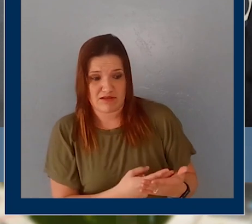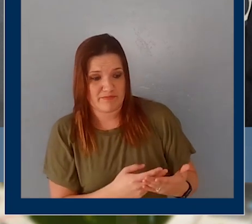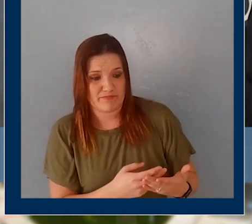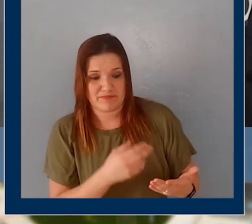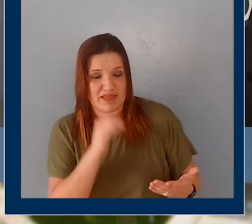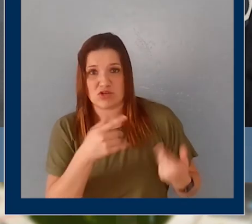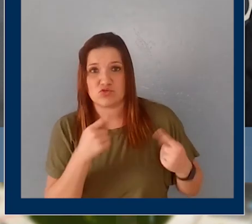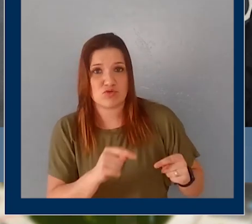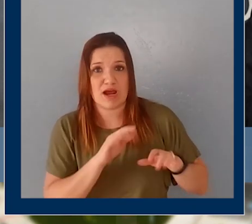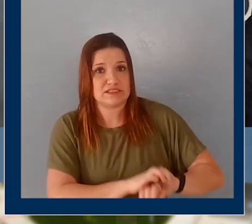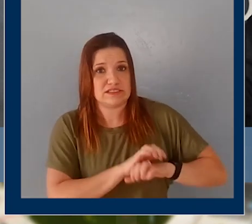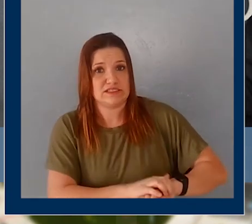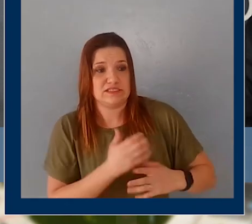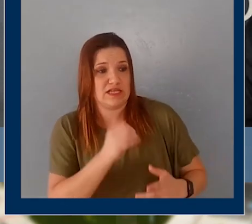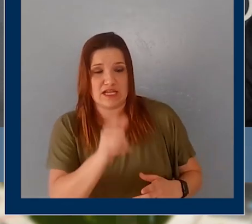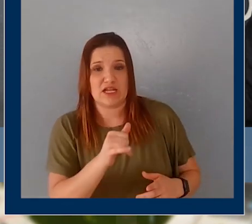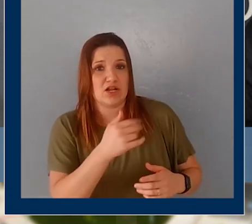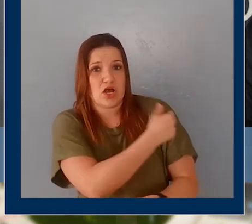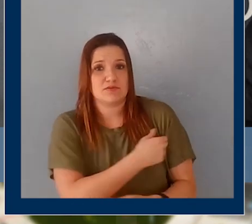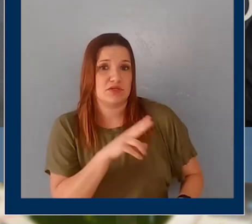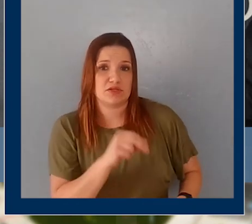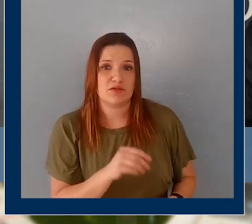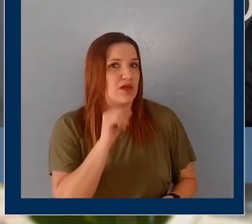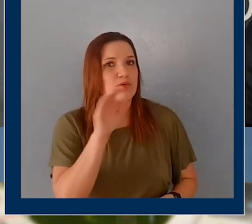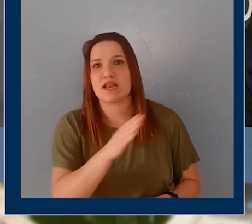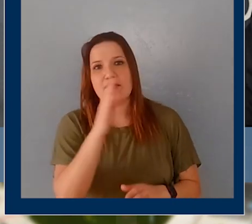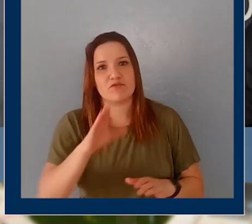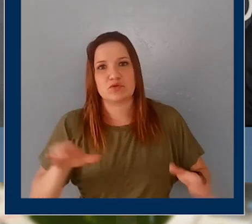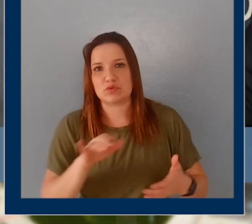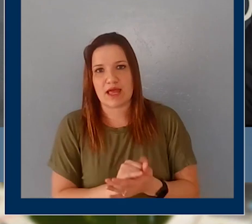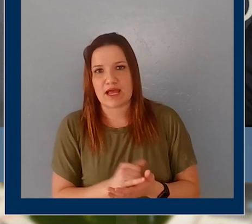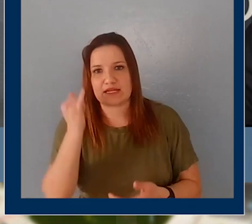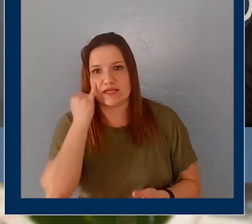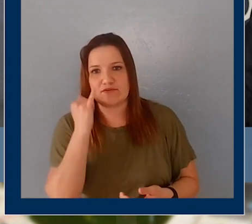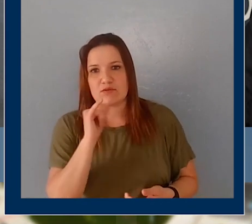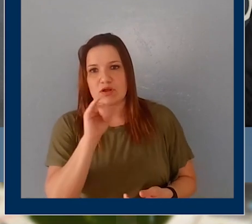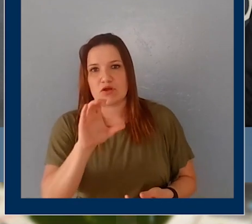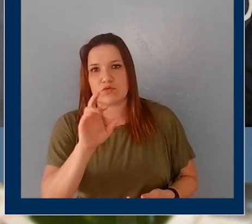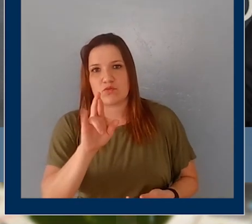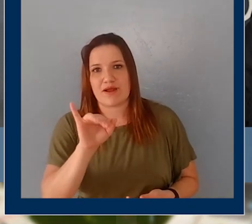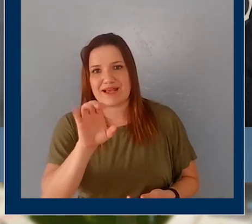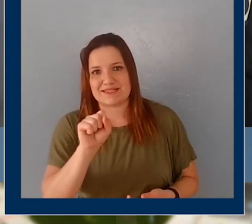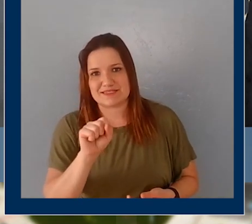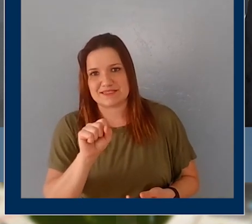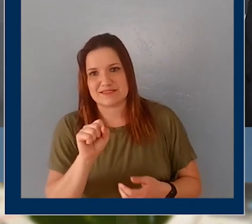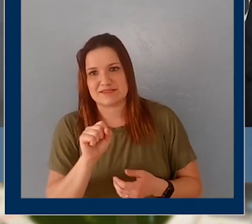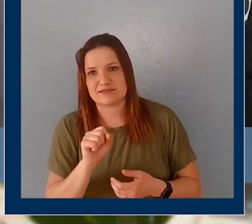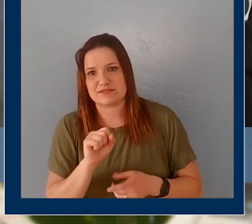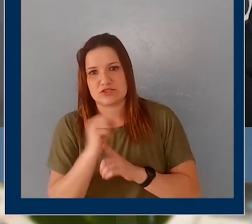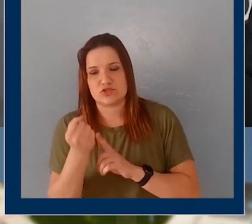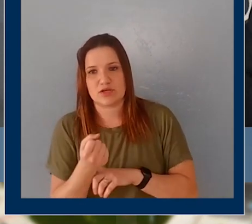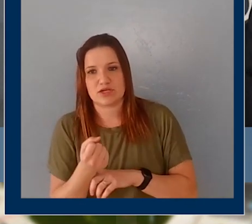overwhelmed that by the number of patients, the demands for critical care, ventilators,